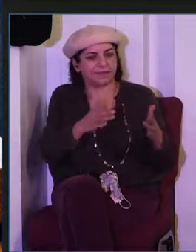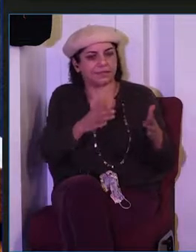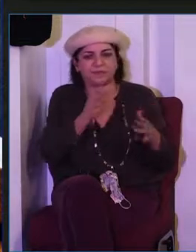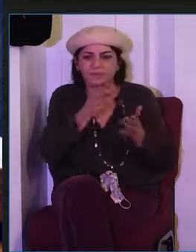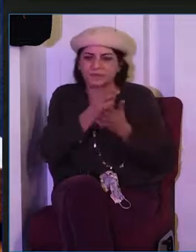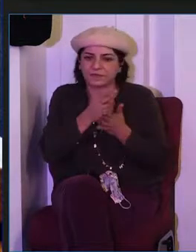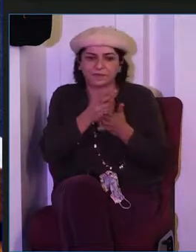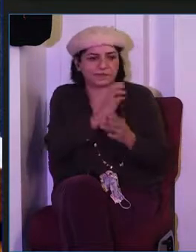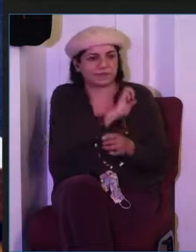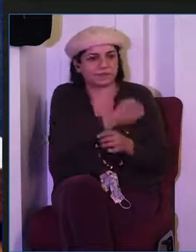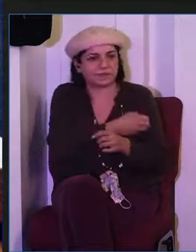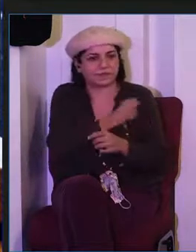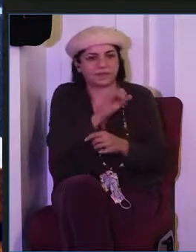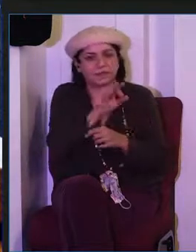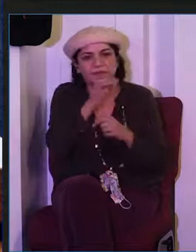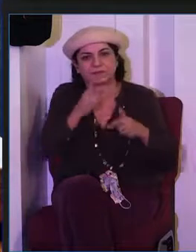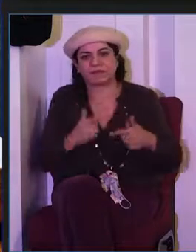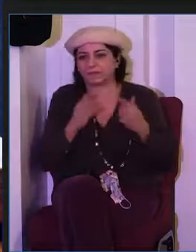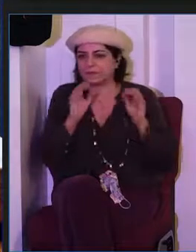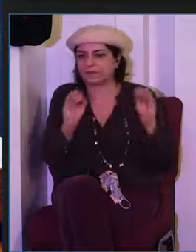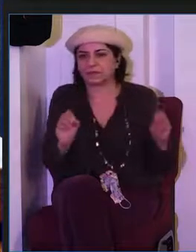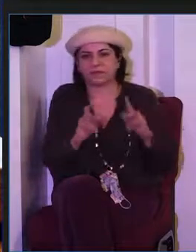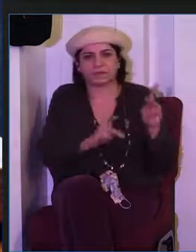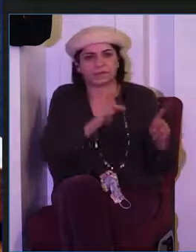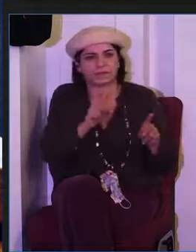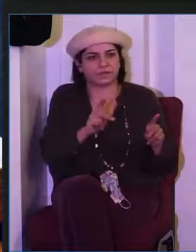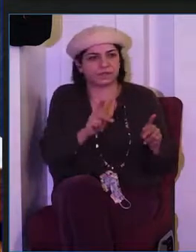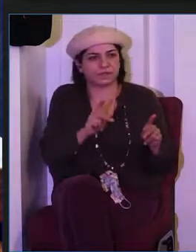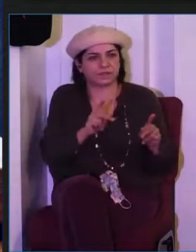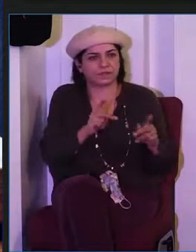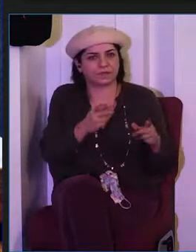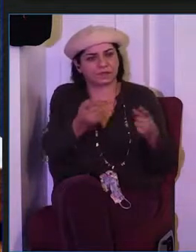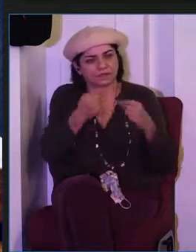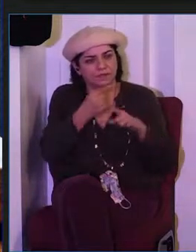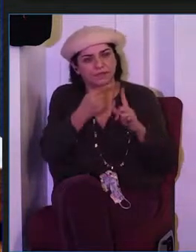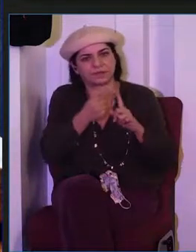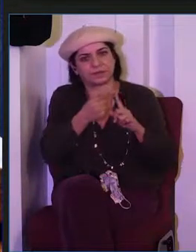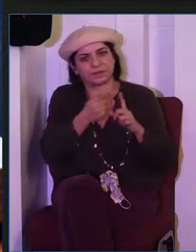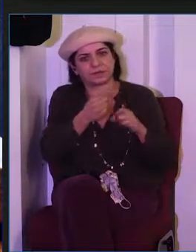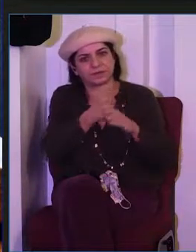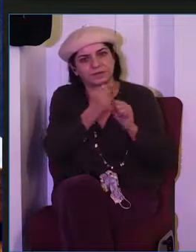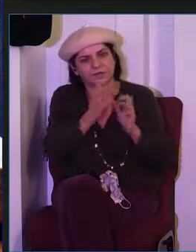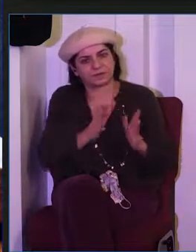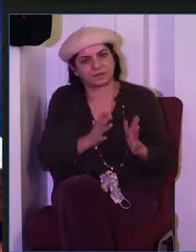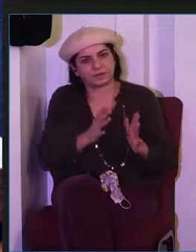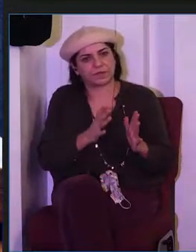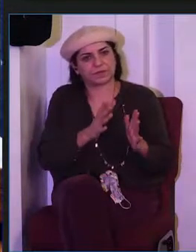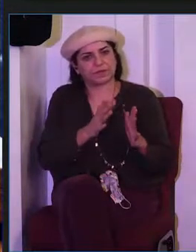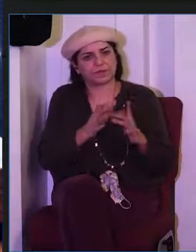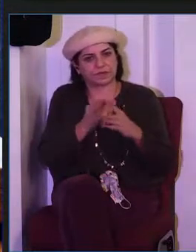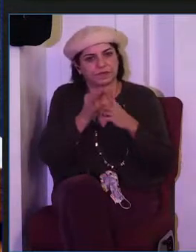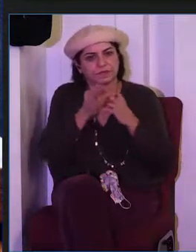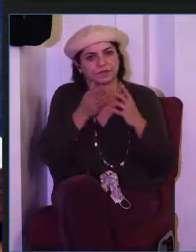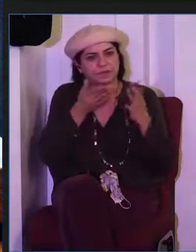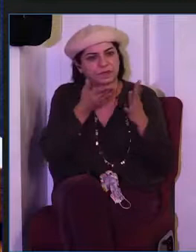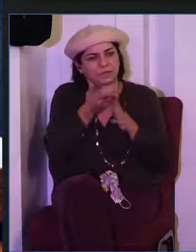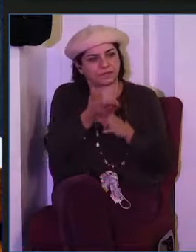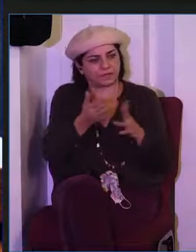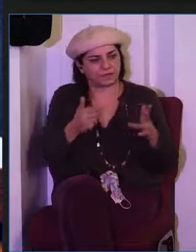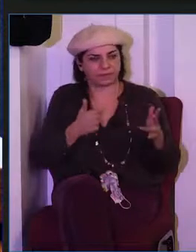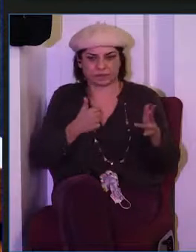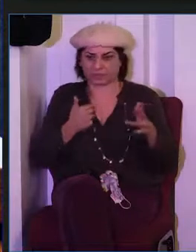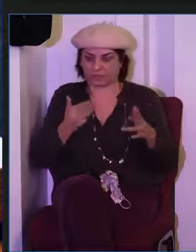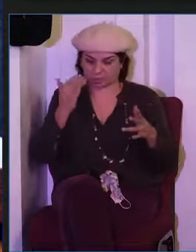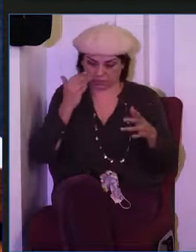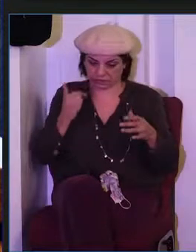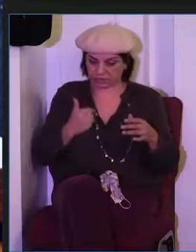No one comes to the Creator except through me. If you know me, you know